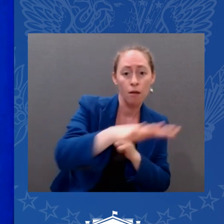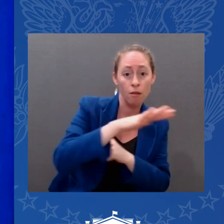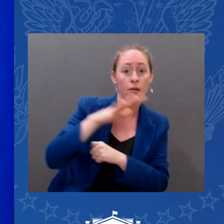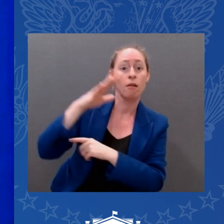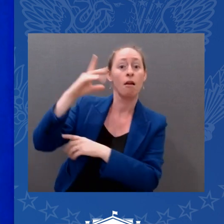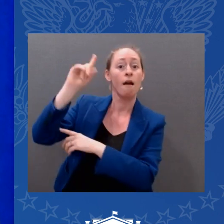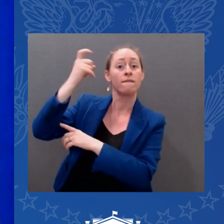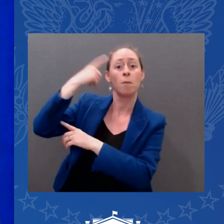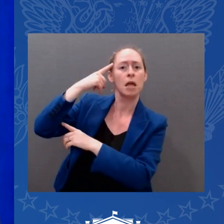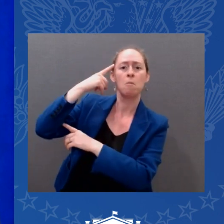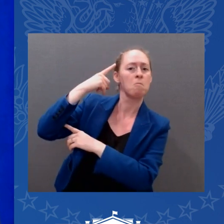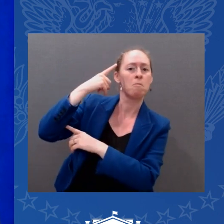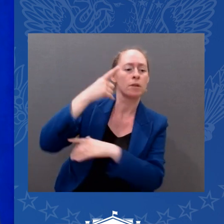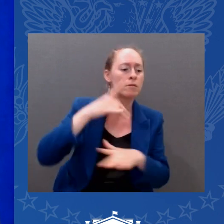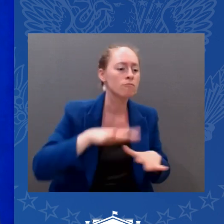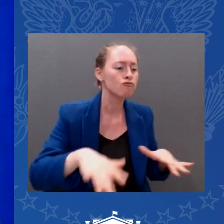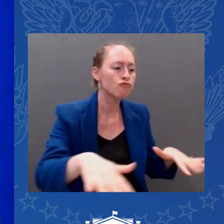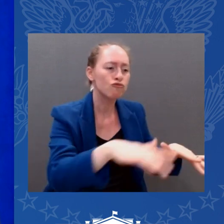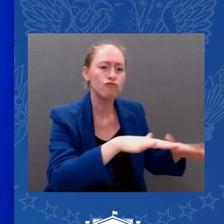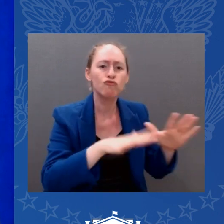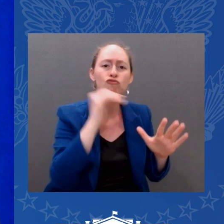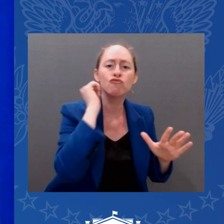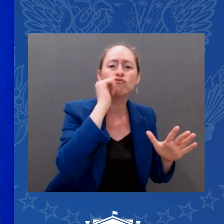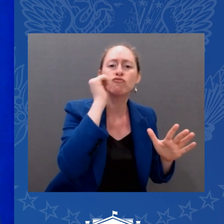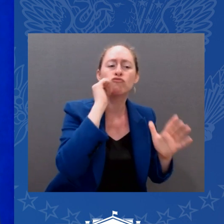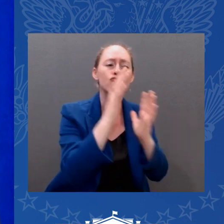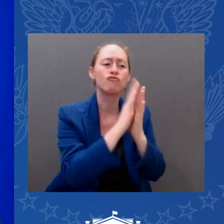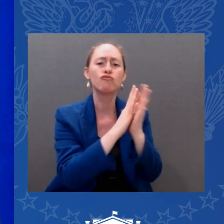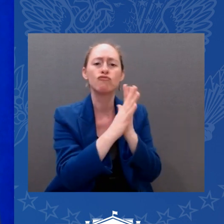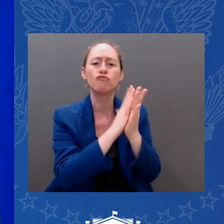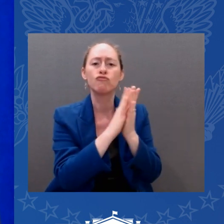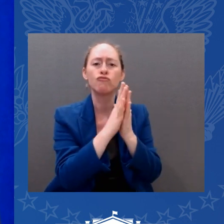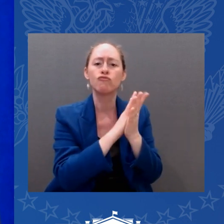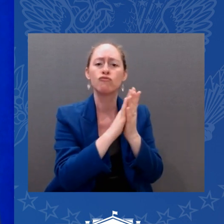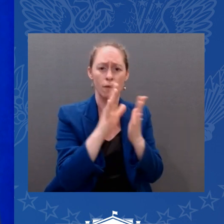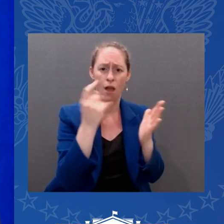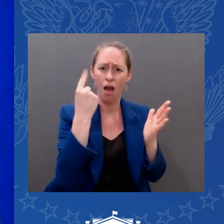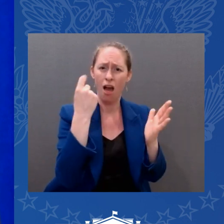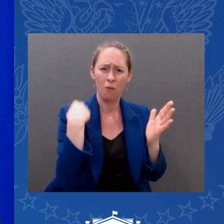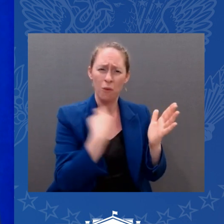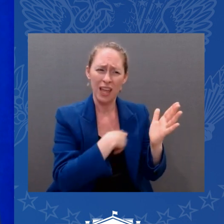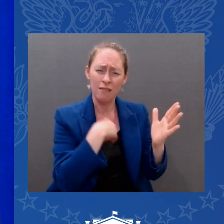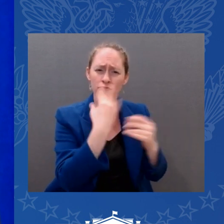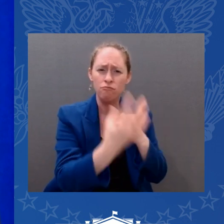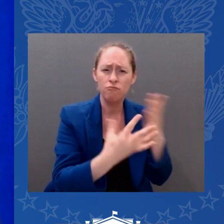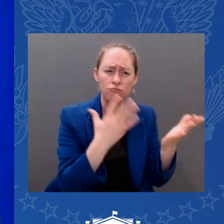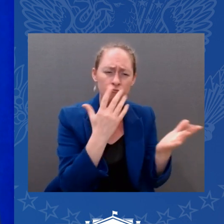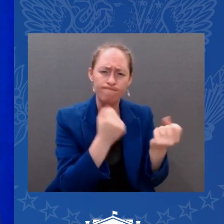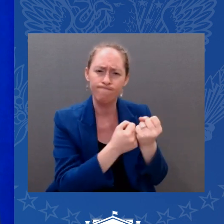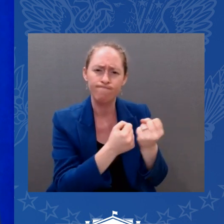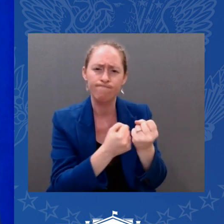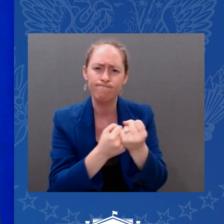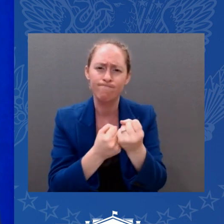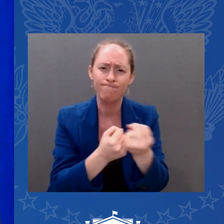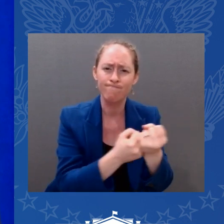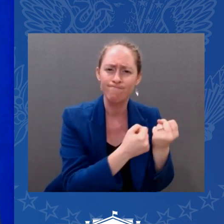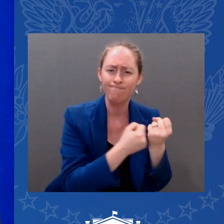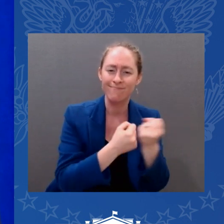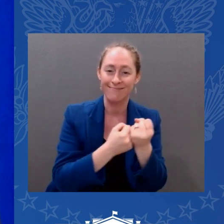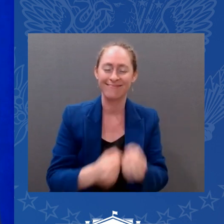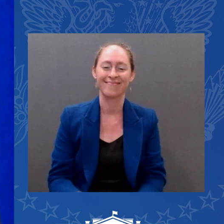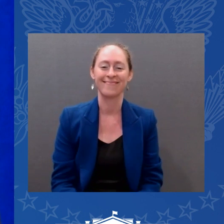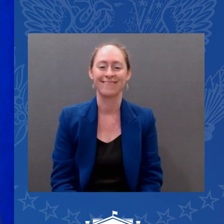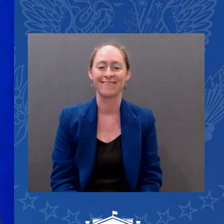making extraordinary contributions. We are key to avenues to the realization of national, social,